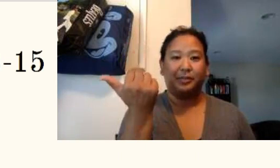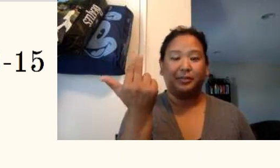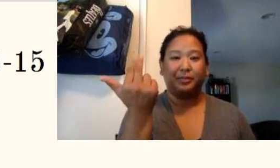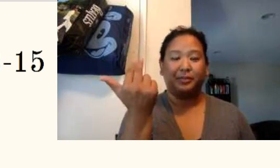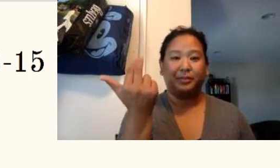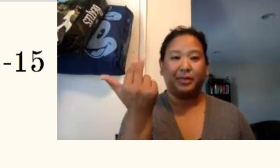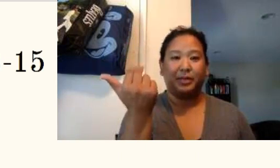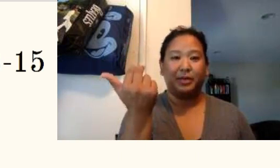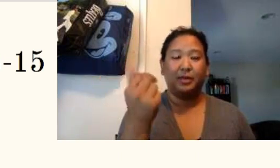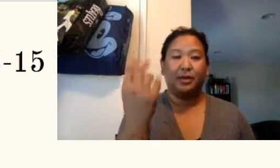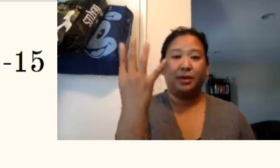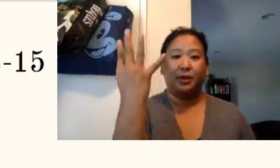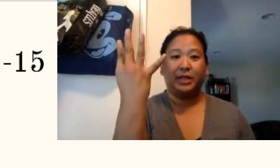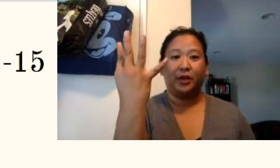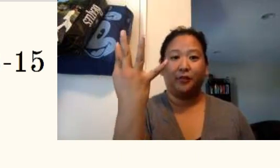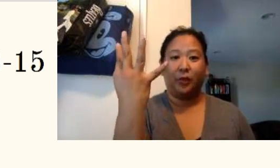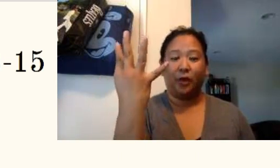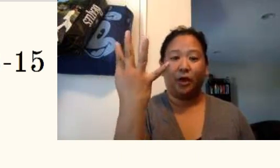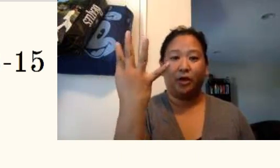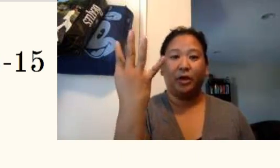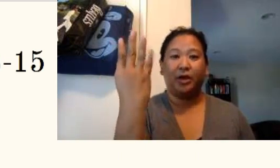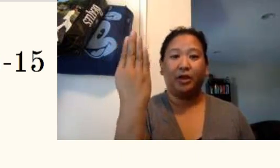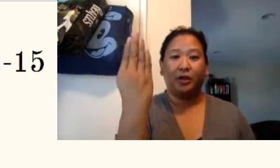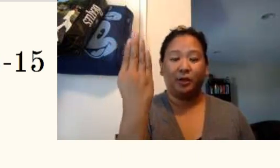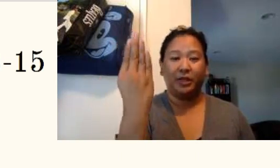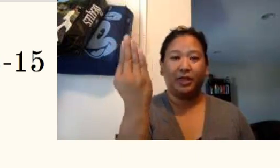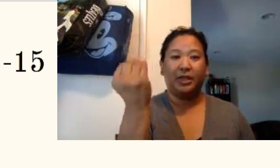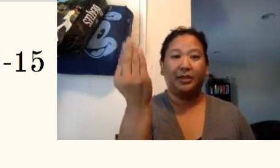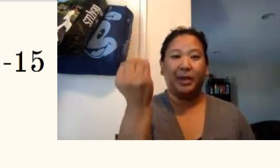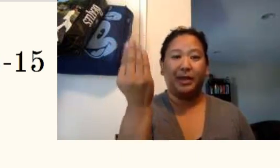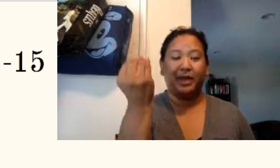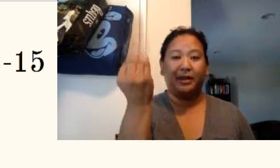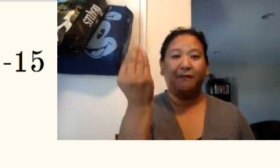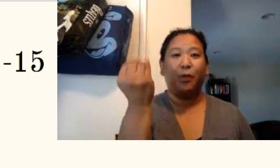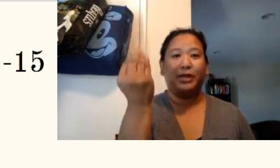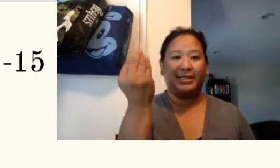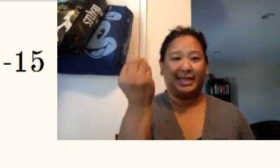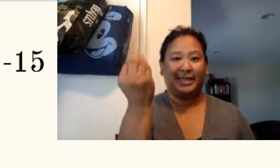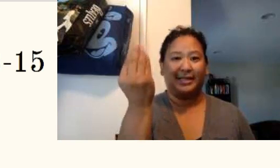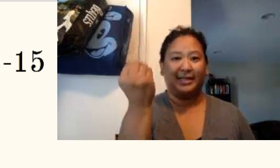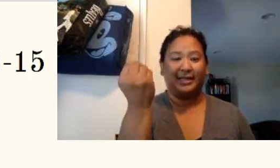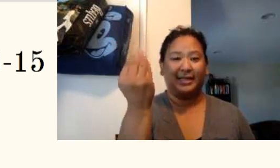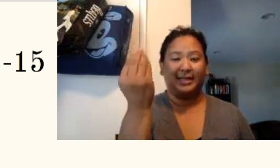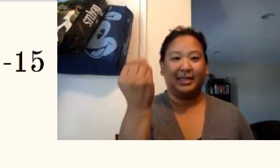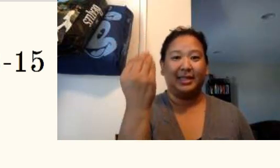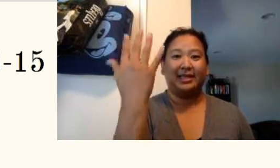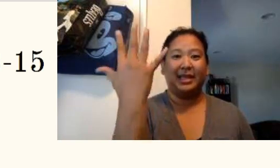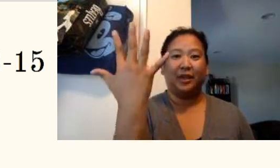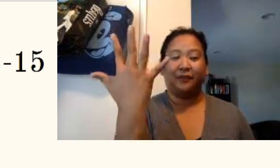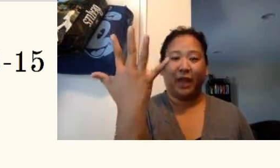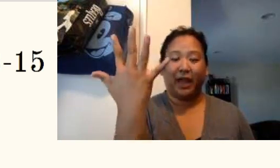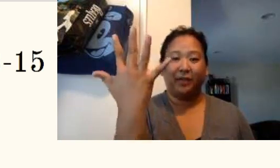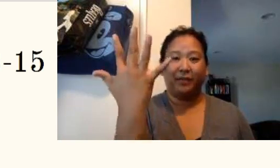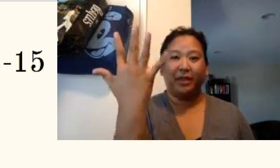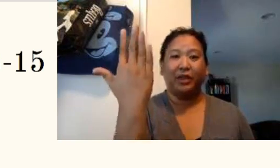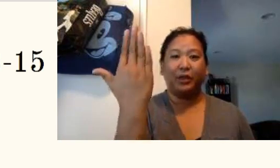13. You take your 4, you close it, you bend it. 14. Take